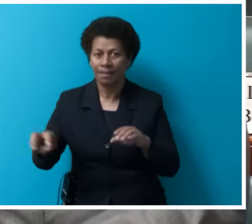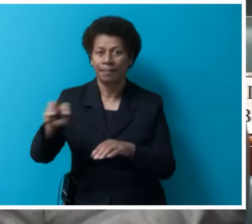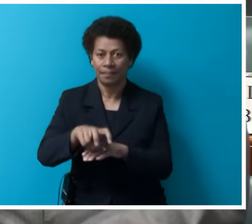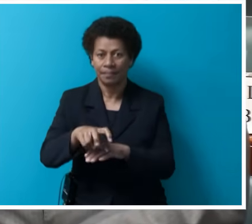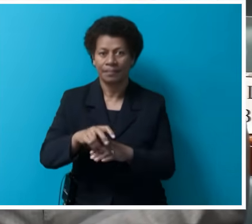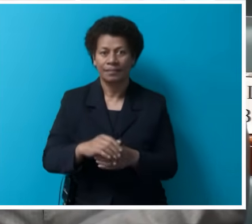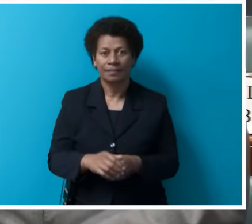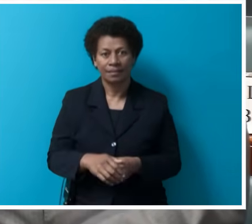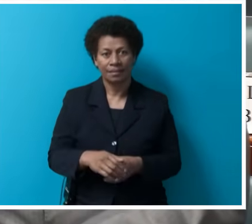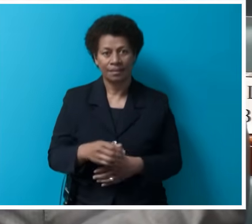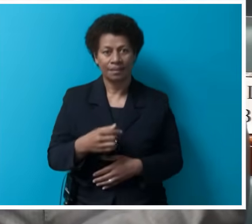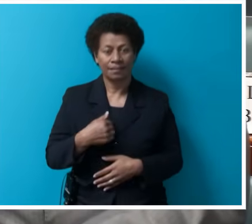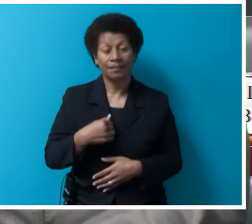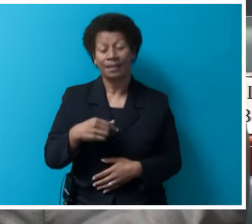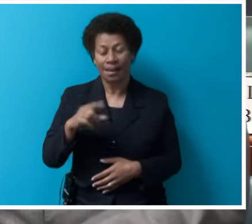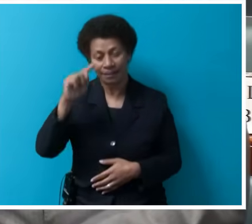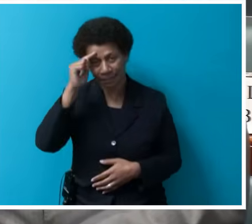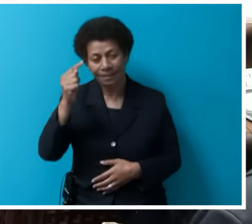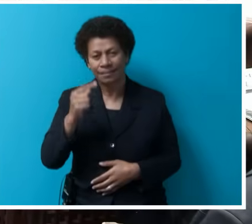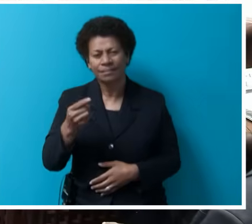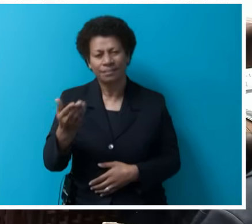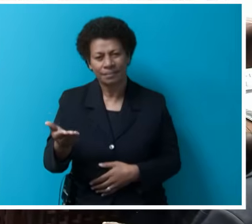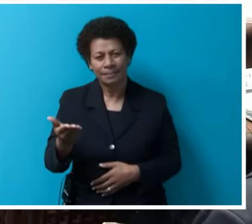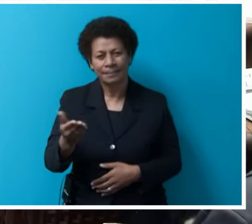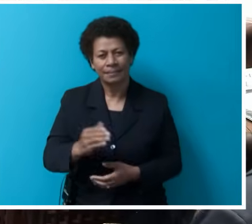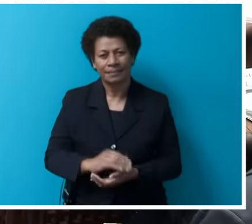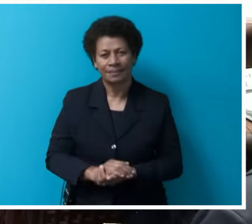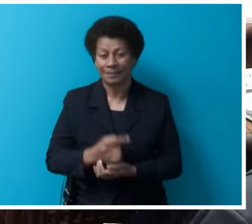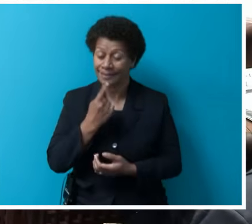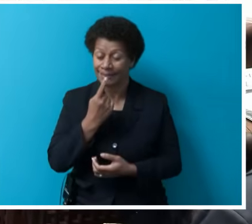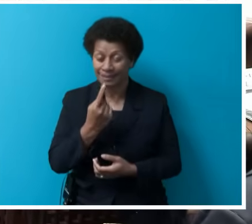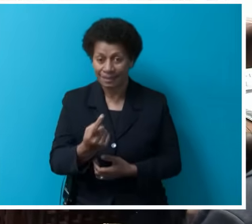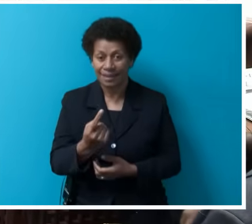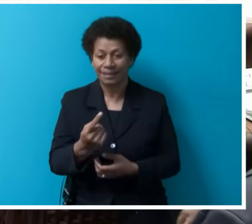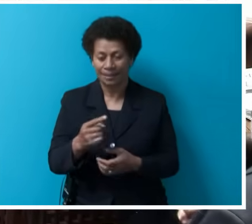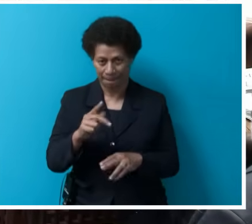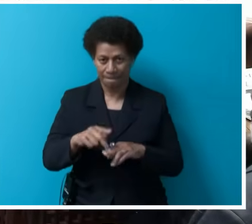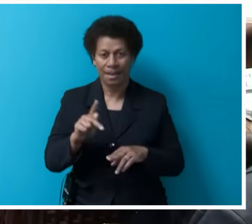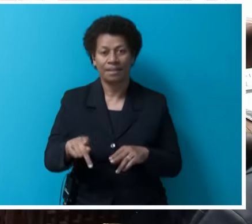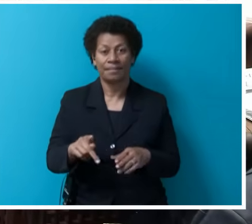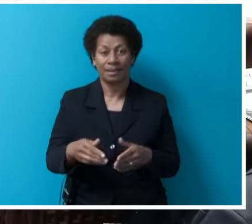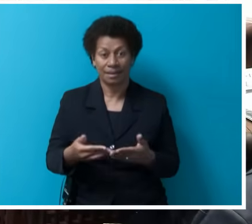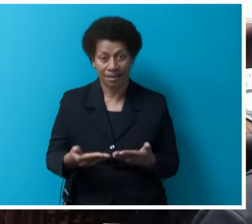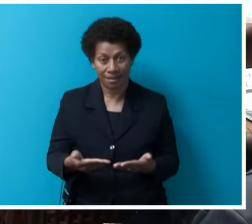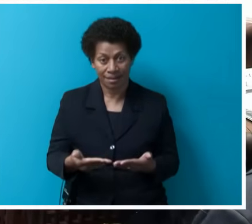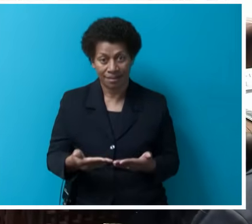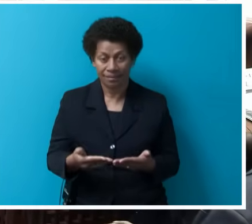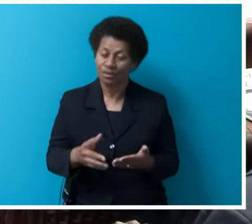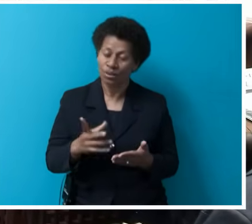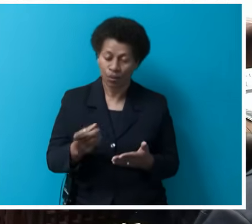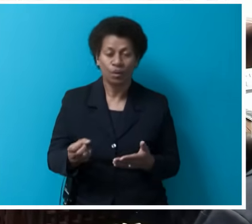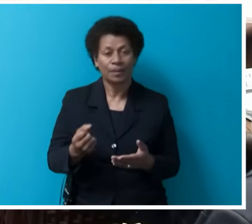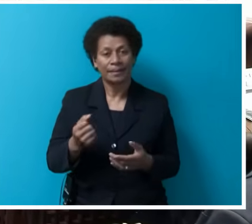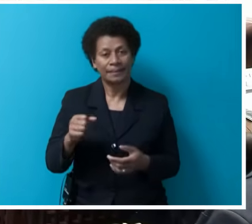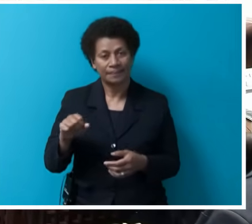Parliament, right? That I think we leave it at that. Thank you. Right. Thank you, Mr. Speaker. And let me also